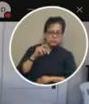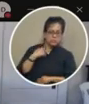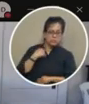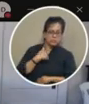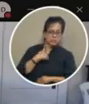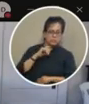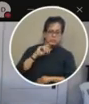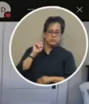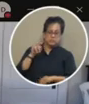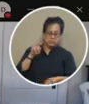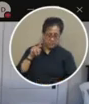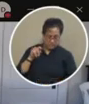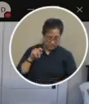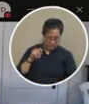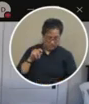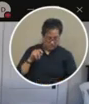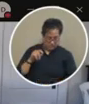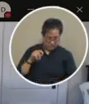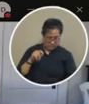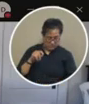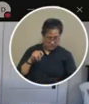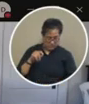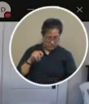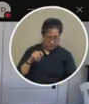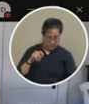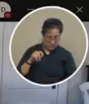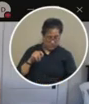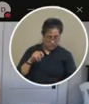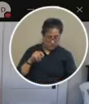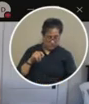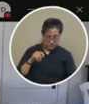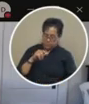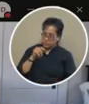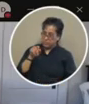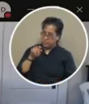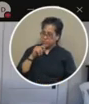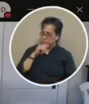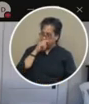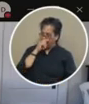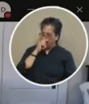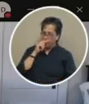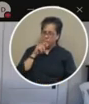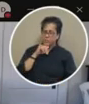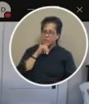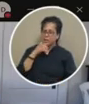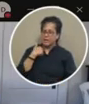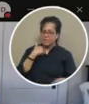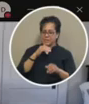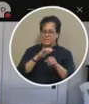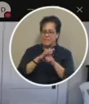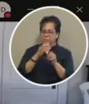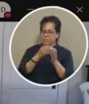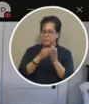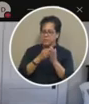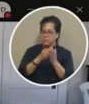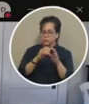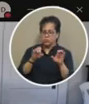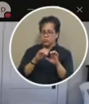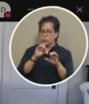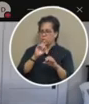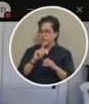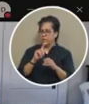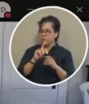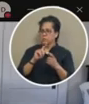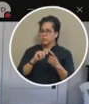I didn't text you. So you didn't have enough money to do one of these. Is that